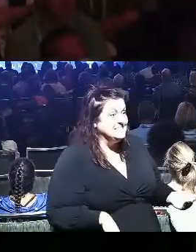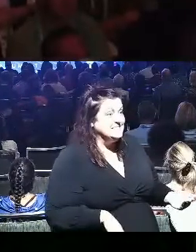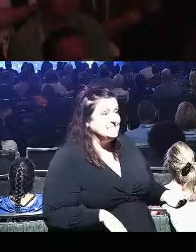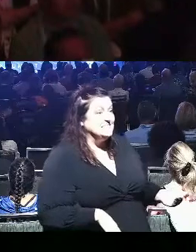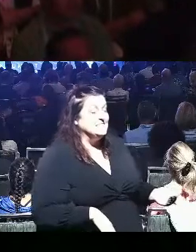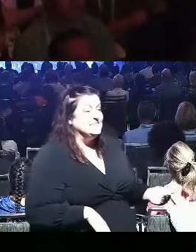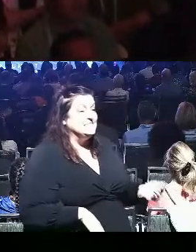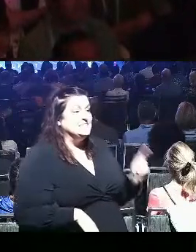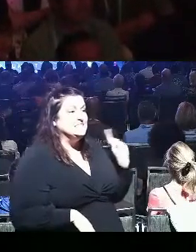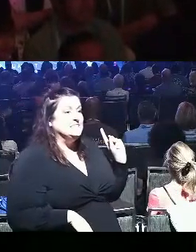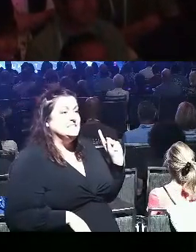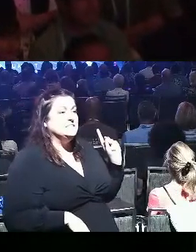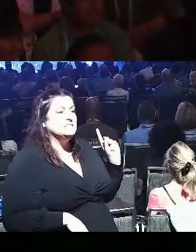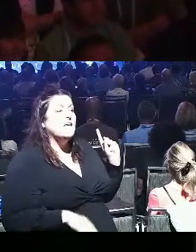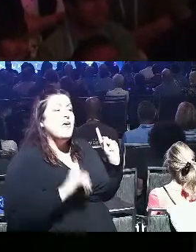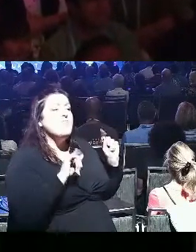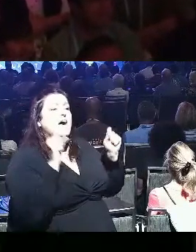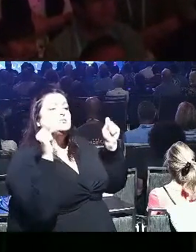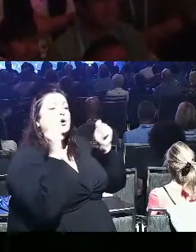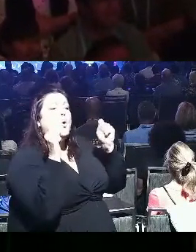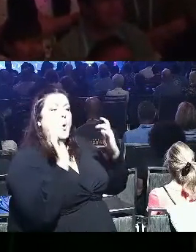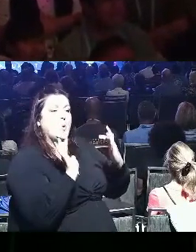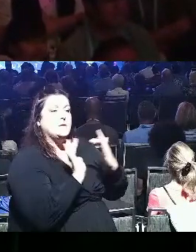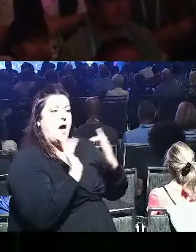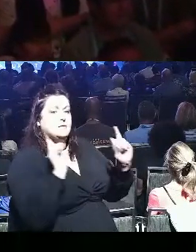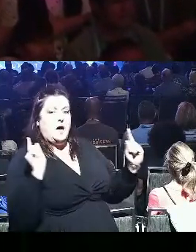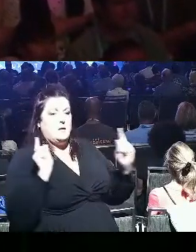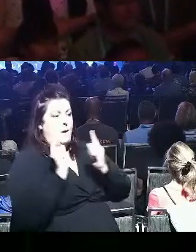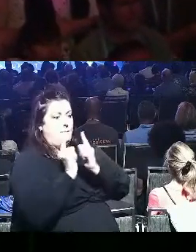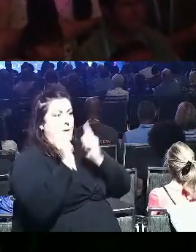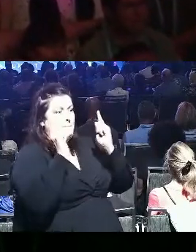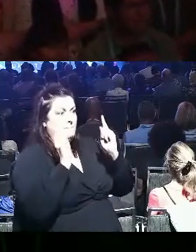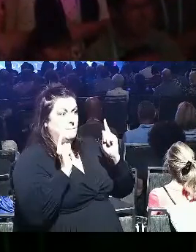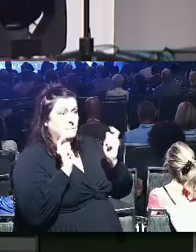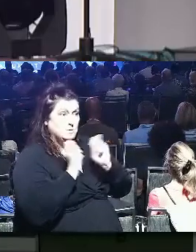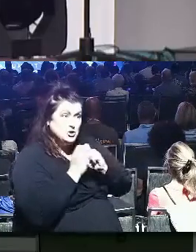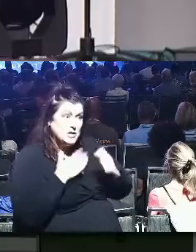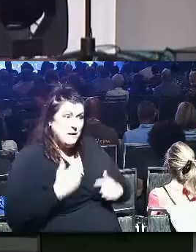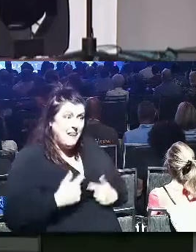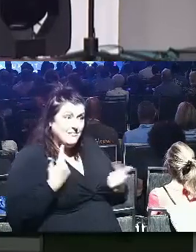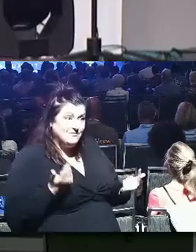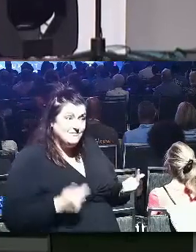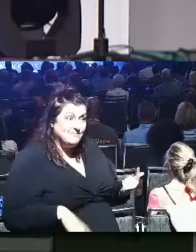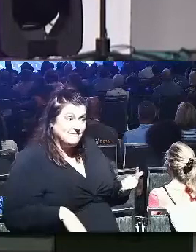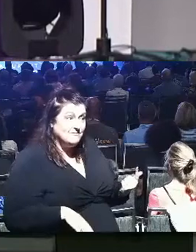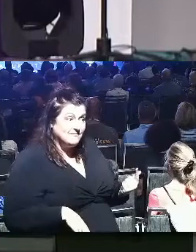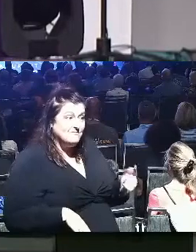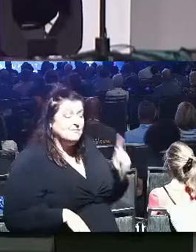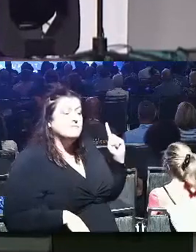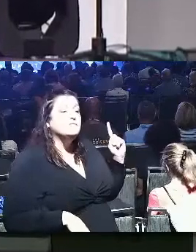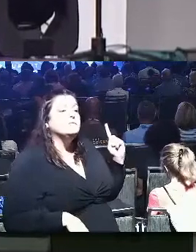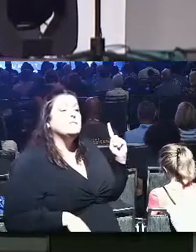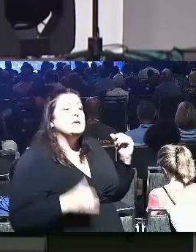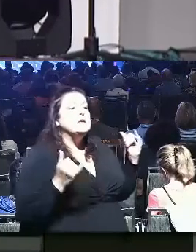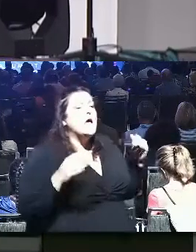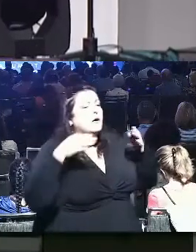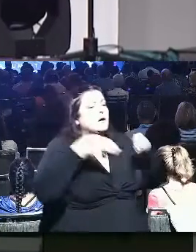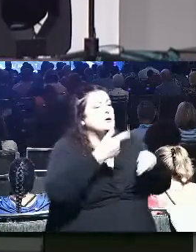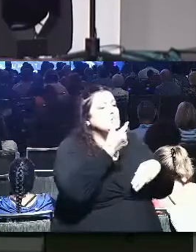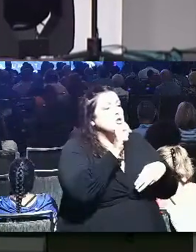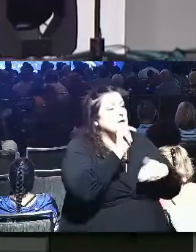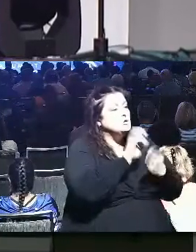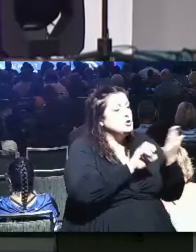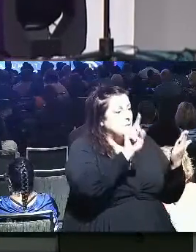Cold contact evangelism changed my life. Today, as we examine Genesis chapter 1, the idea here is we